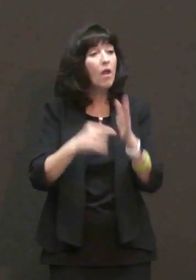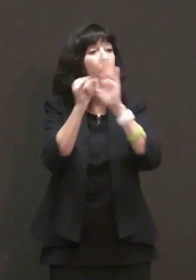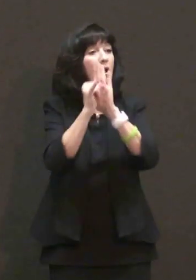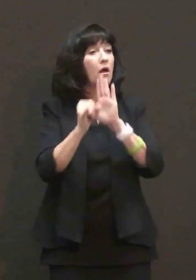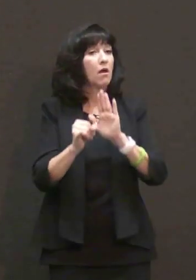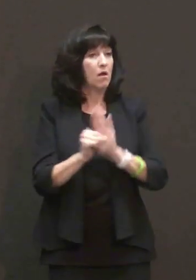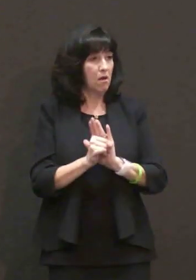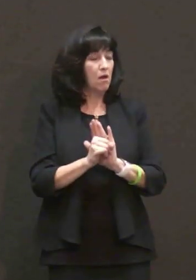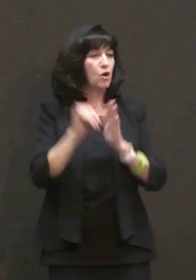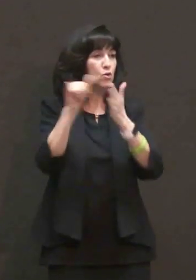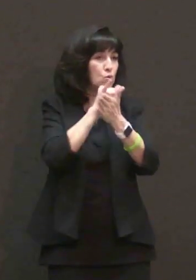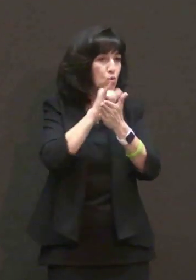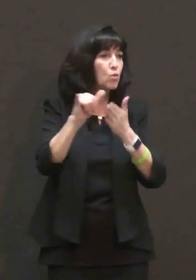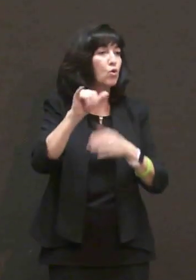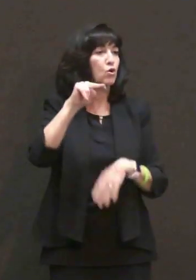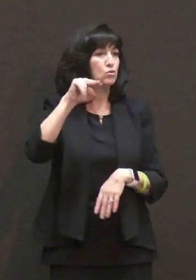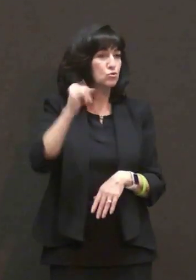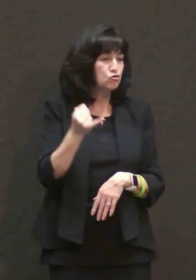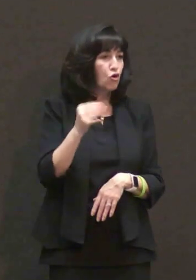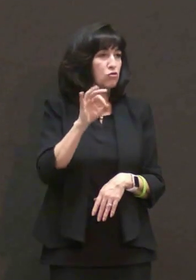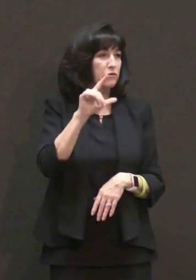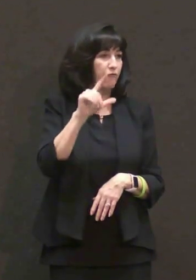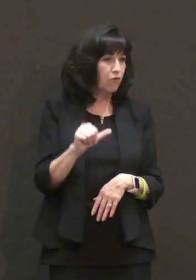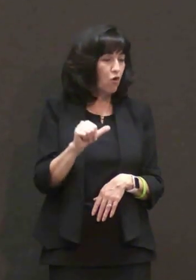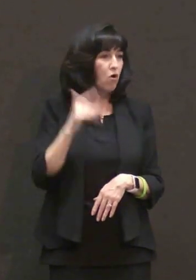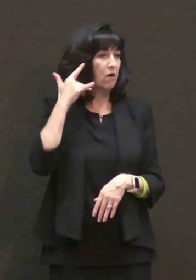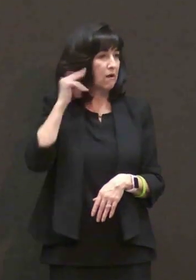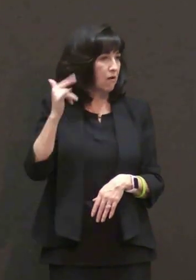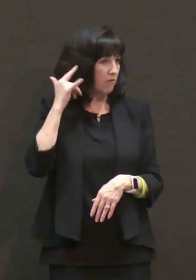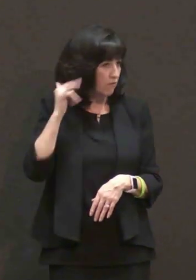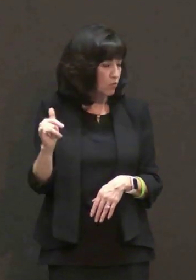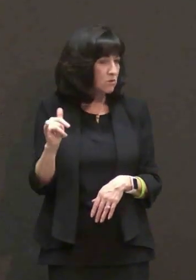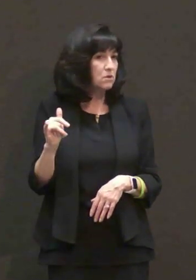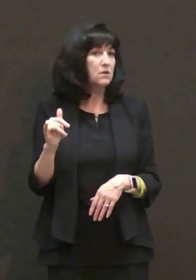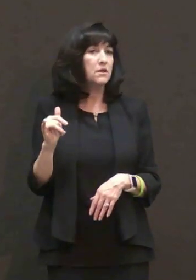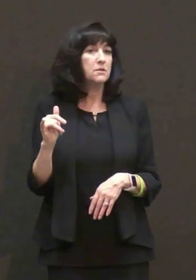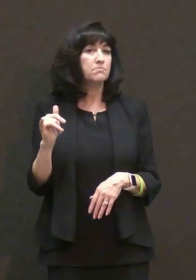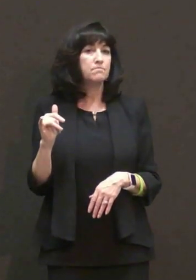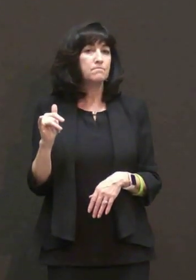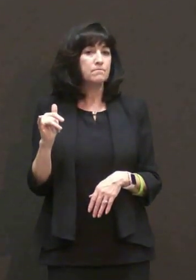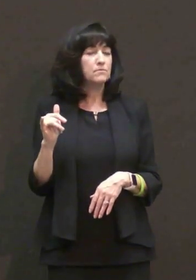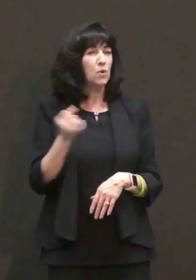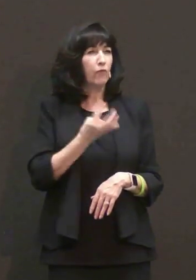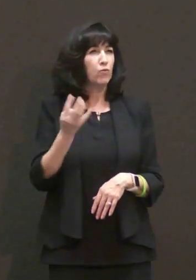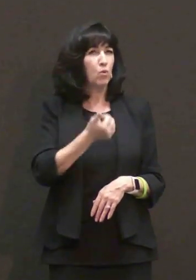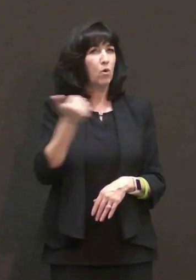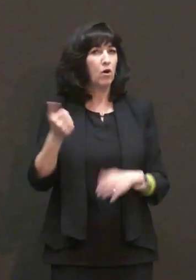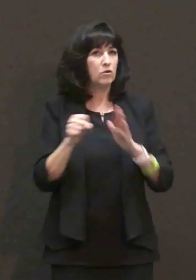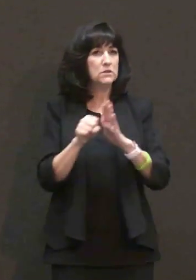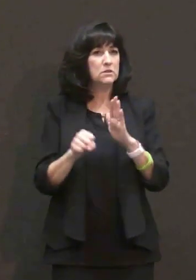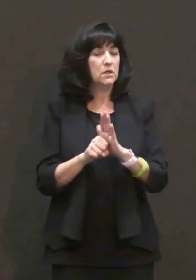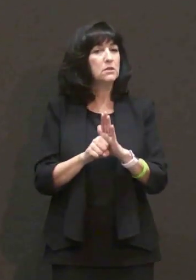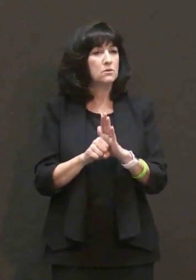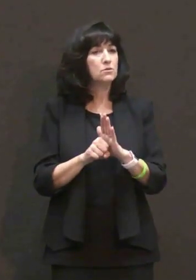York, New Jersey, Florida, California, and a few others,